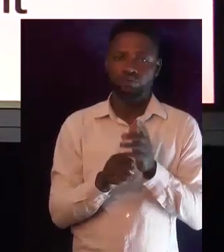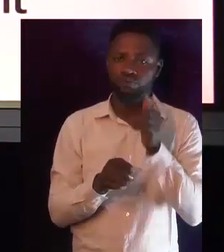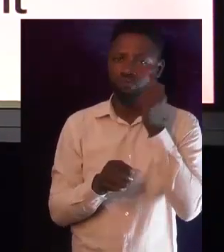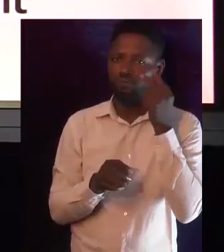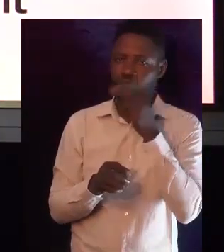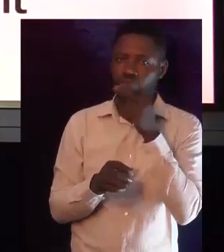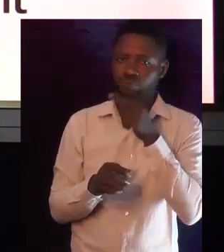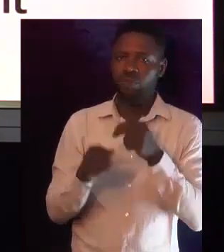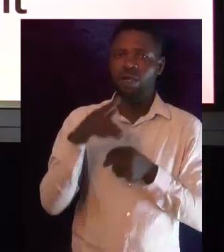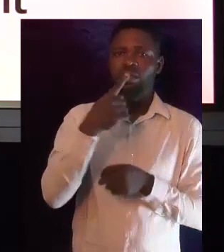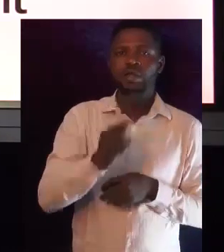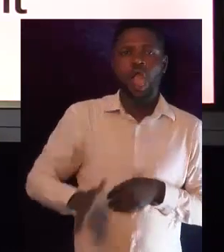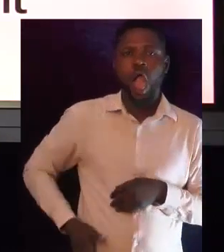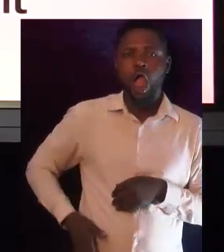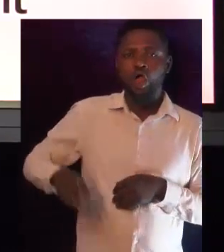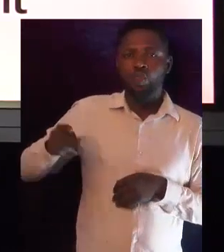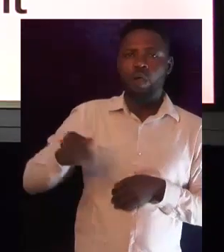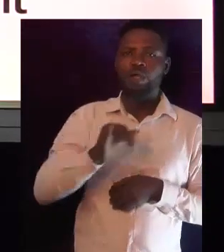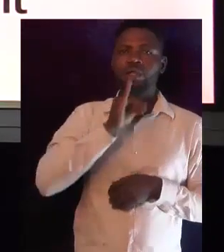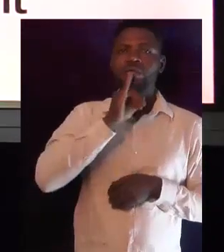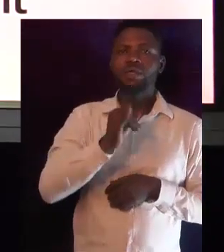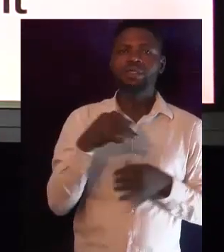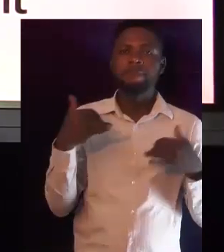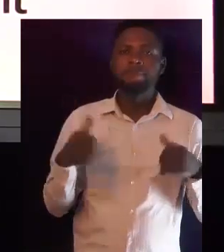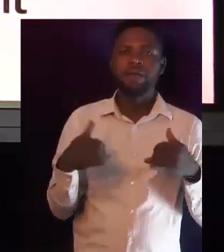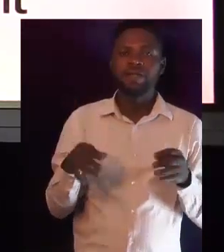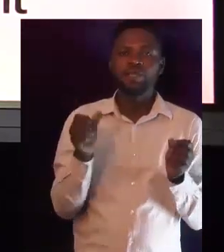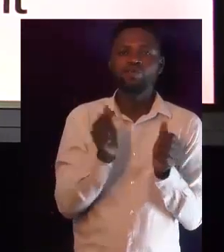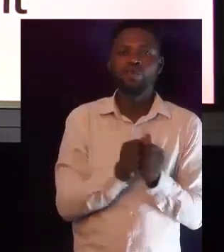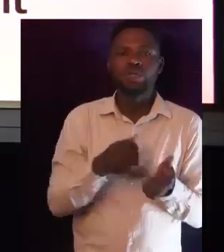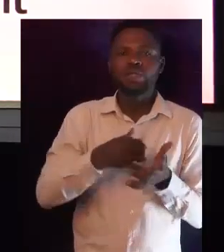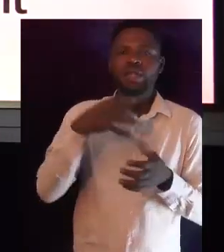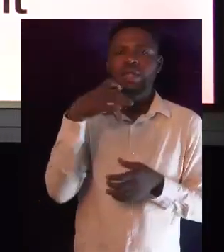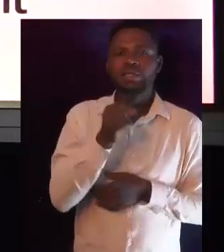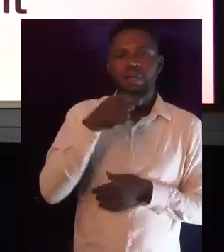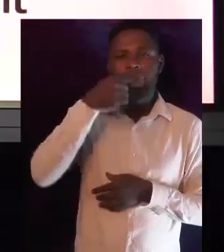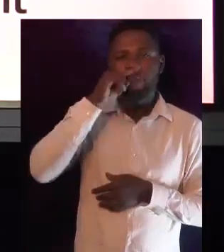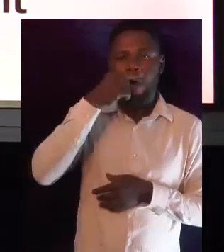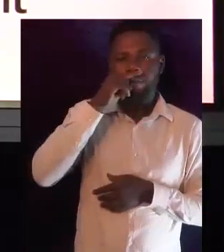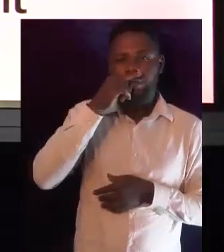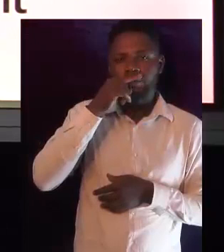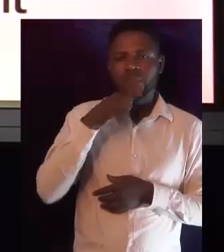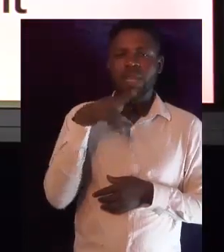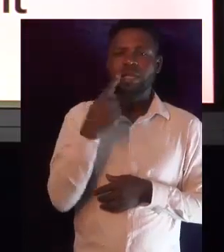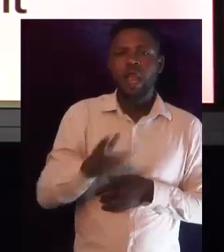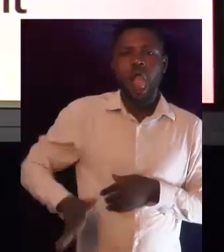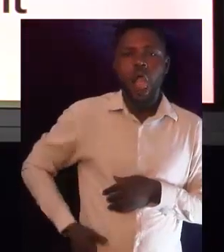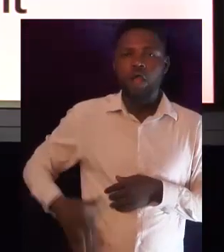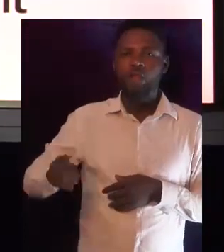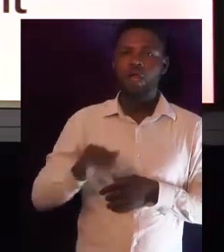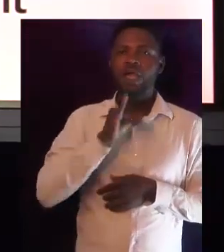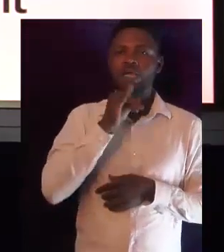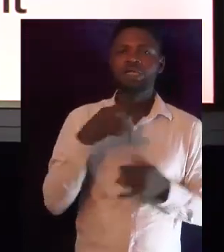Examples. The dog is playing with its puppies. The dog